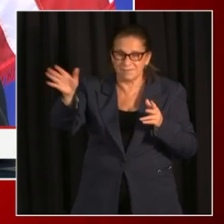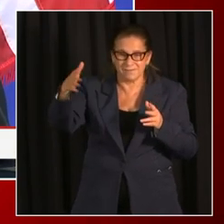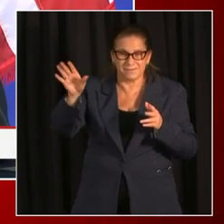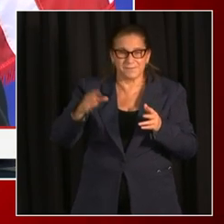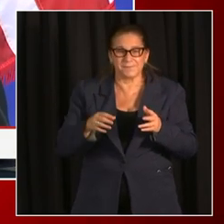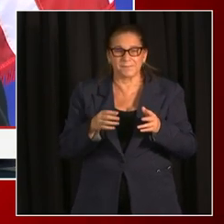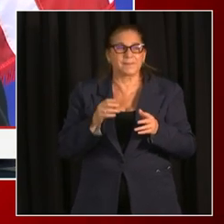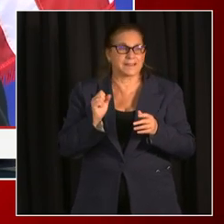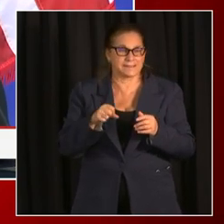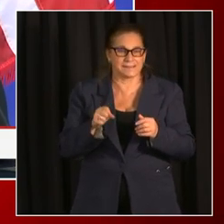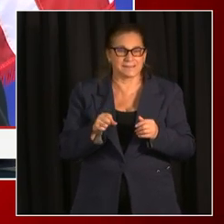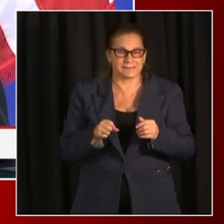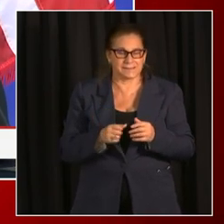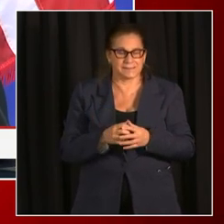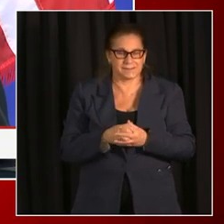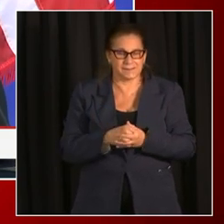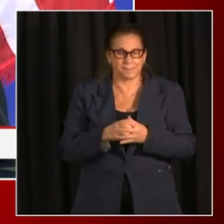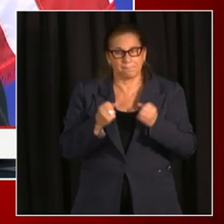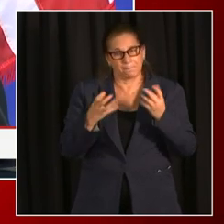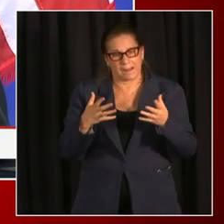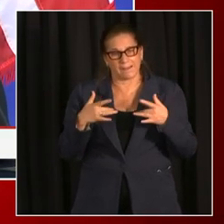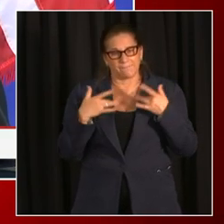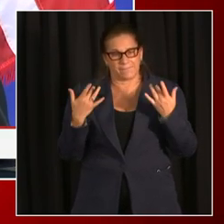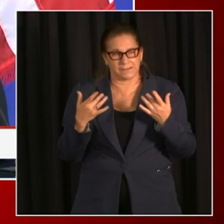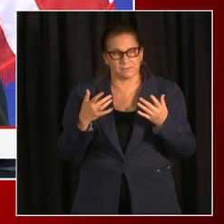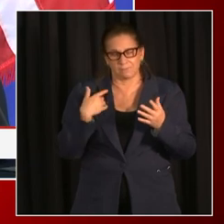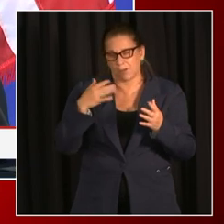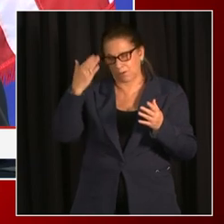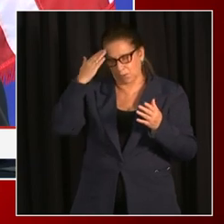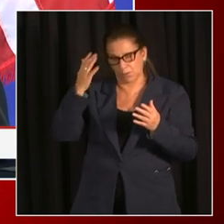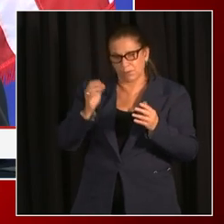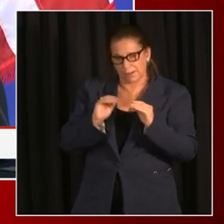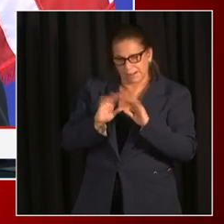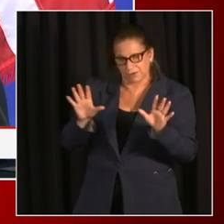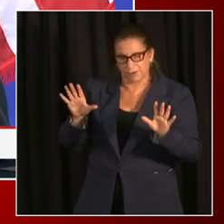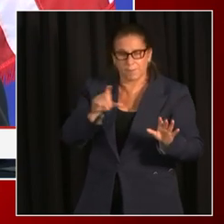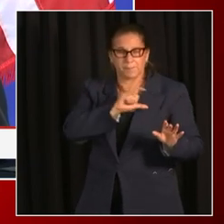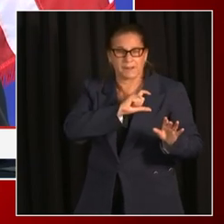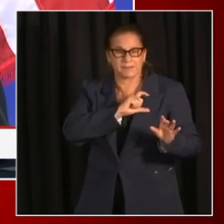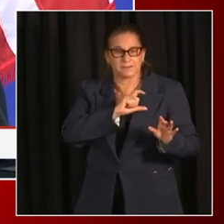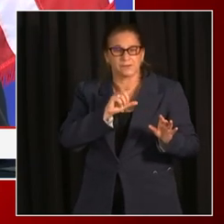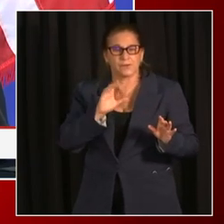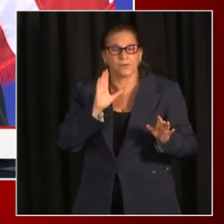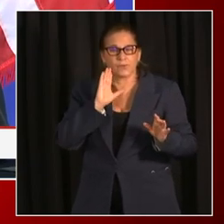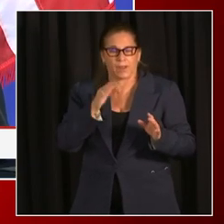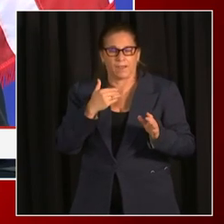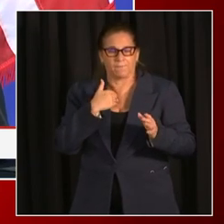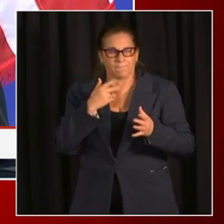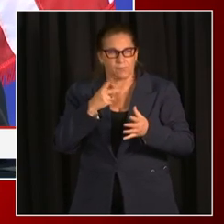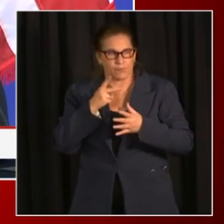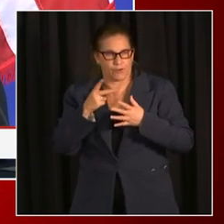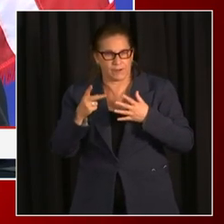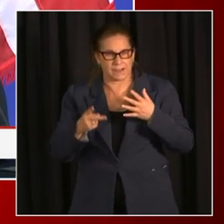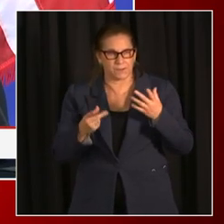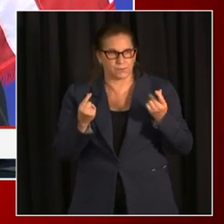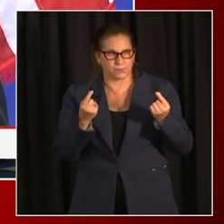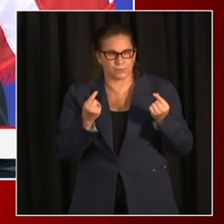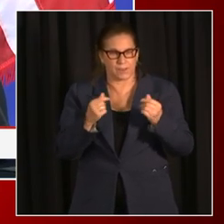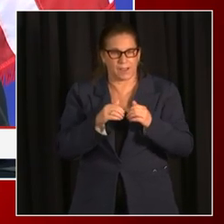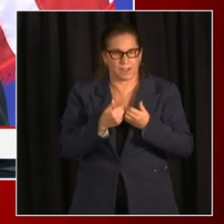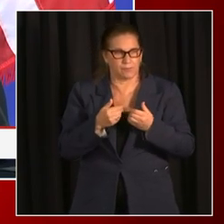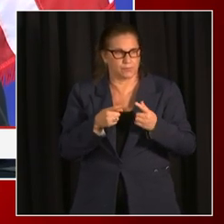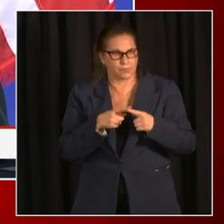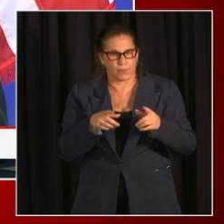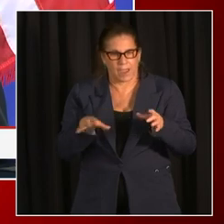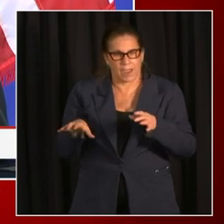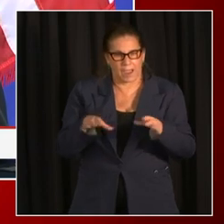really problematic events, and let me just be clear, I'm sure the police are going to have to do some prioritizing. And we